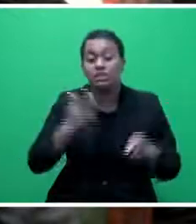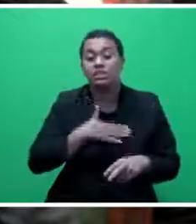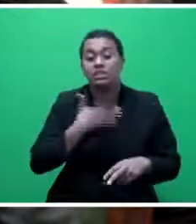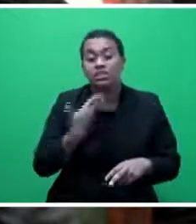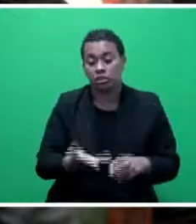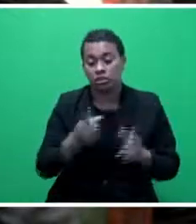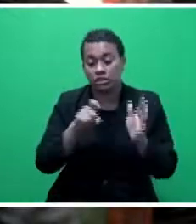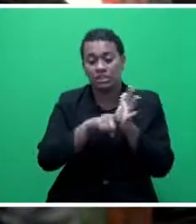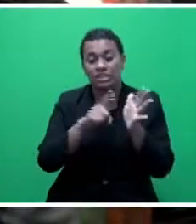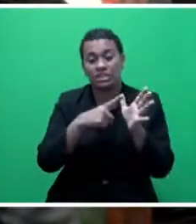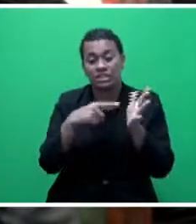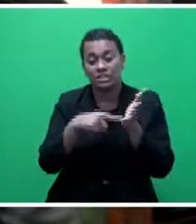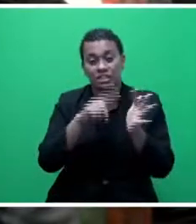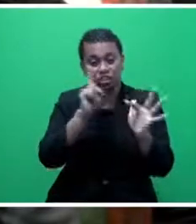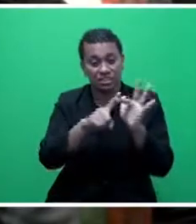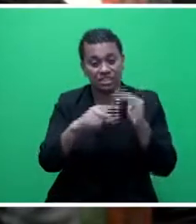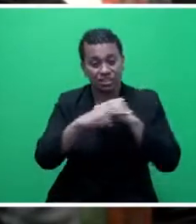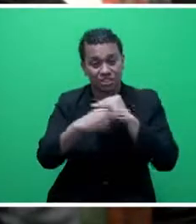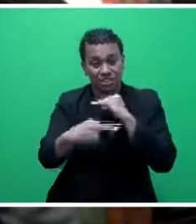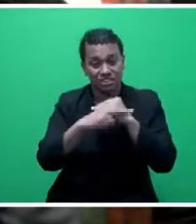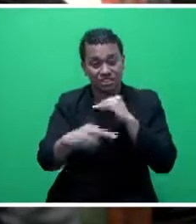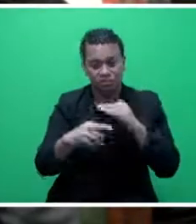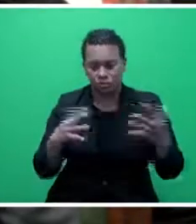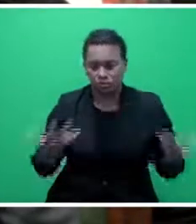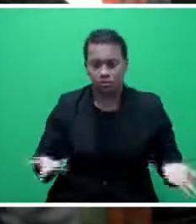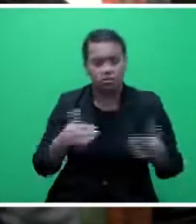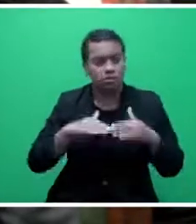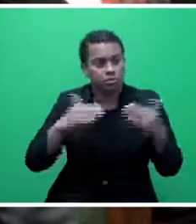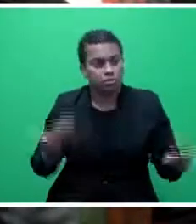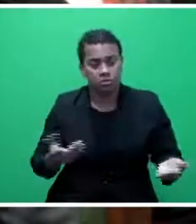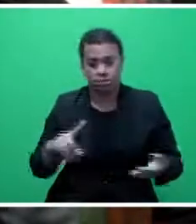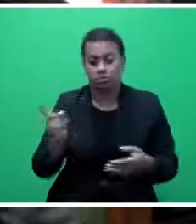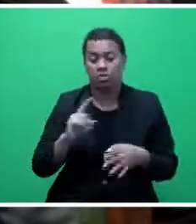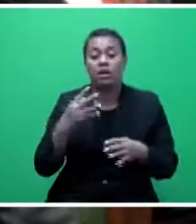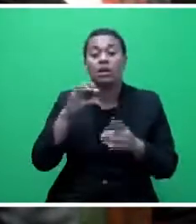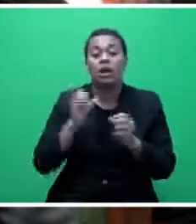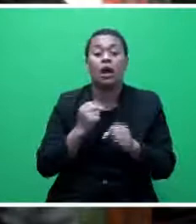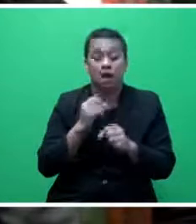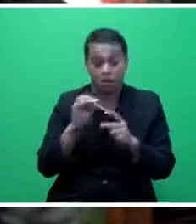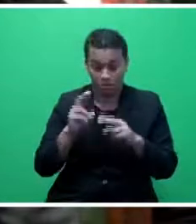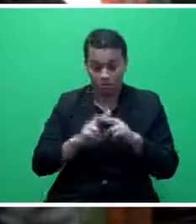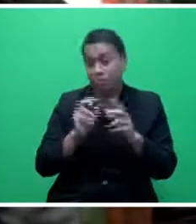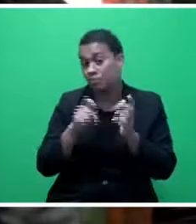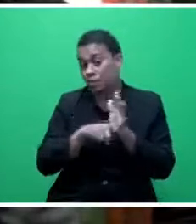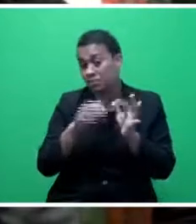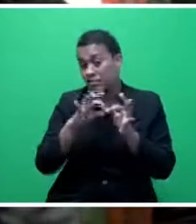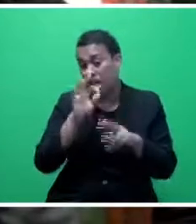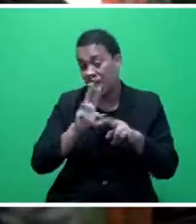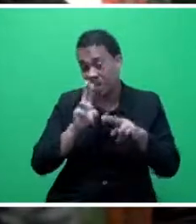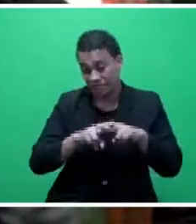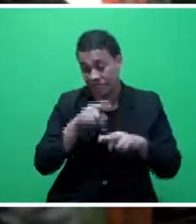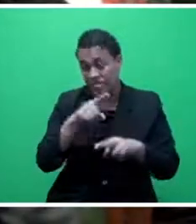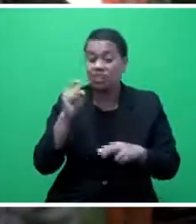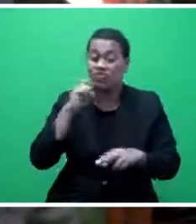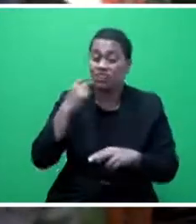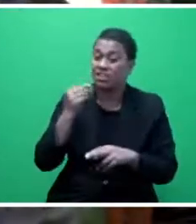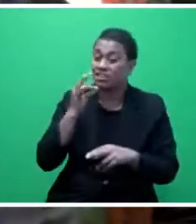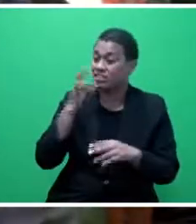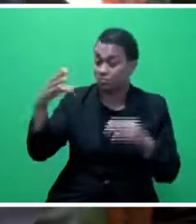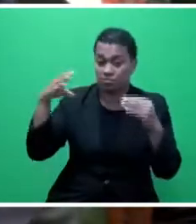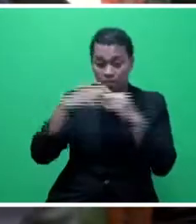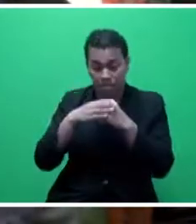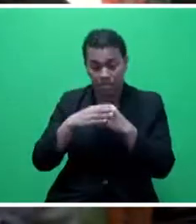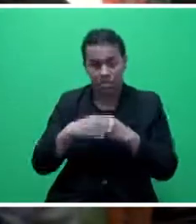Honourable Gawaka, the RBF lends to commercial banks is 0.5%. at 0.5%, and there are